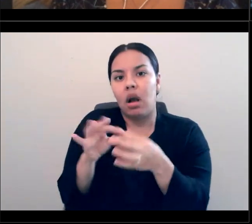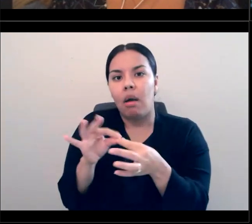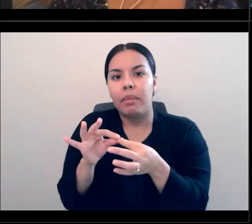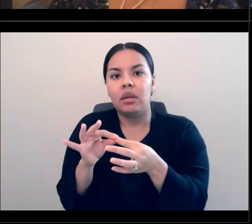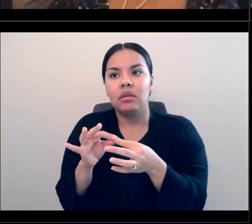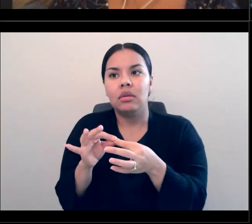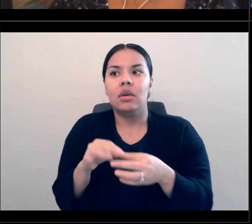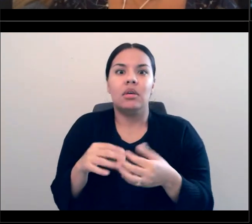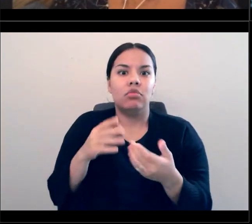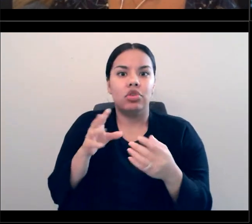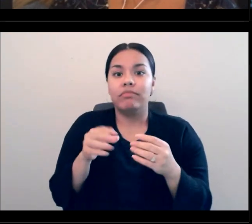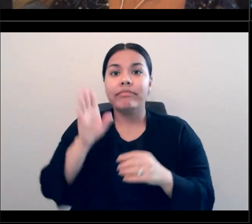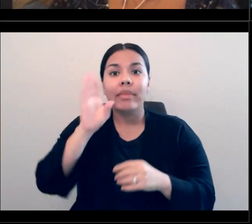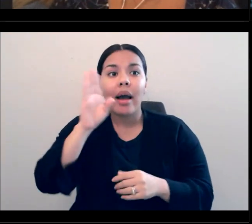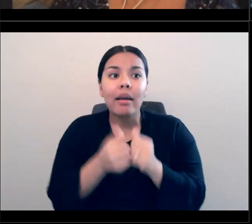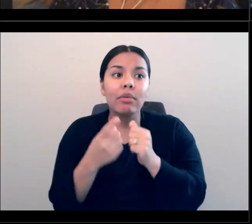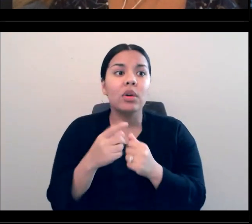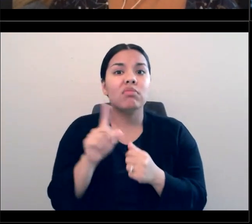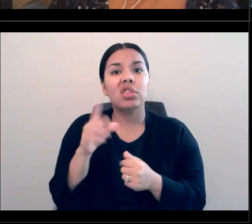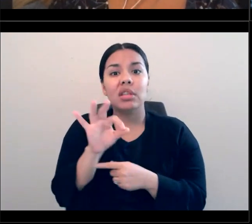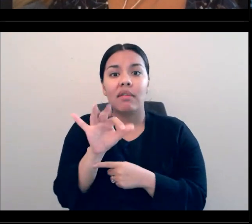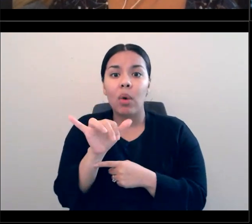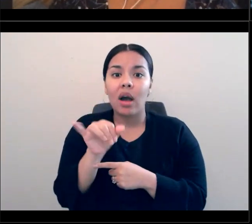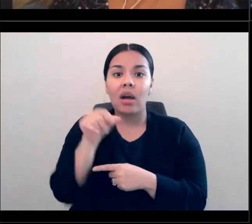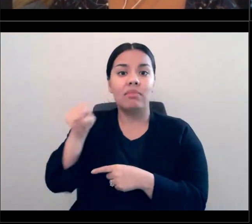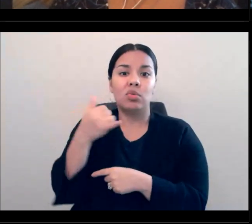was wrong for these reasons.